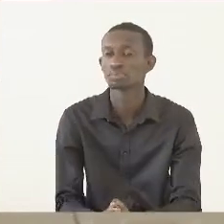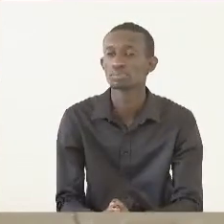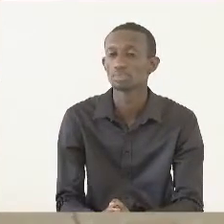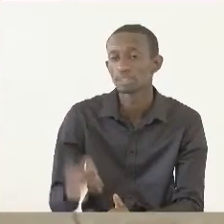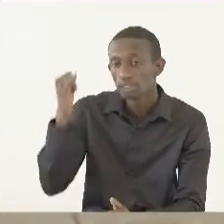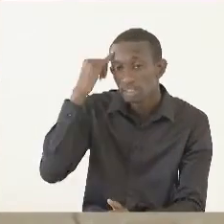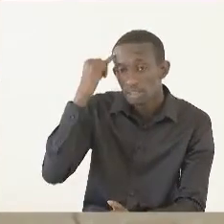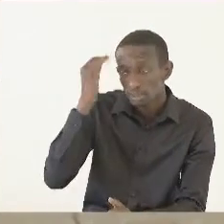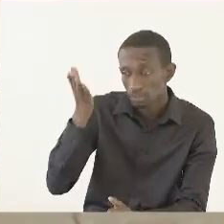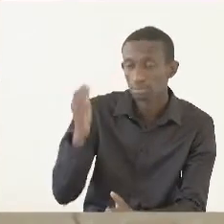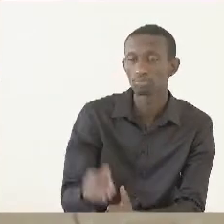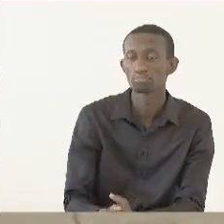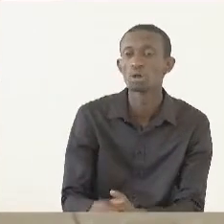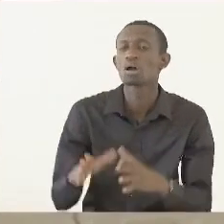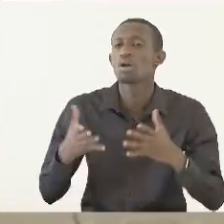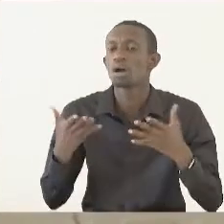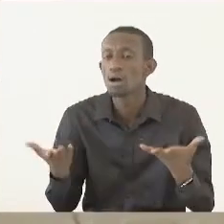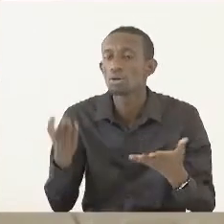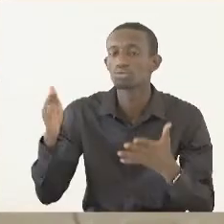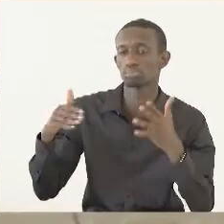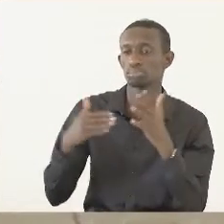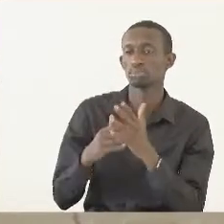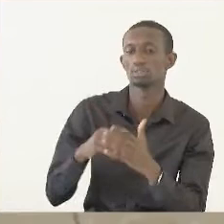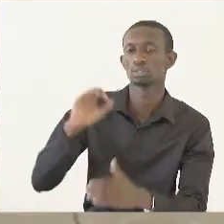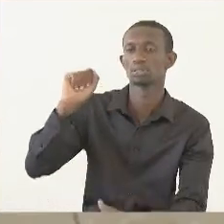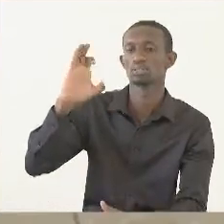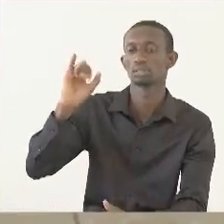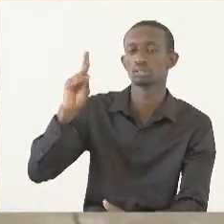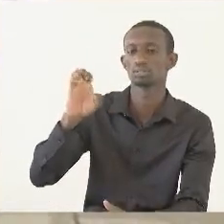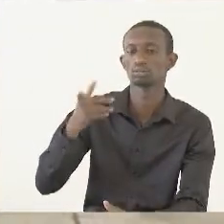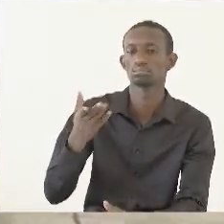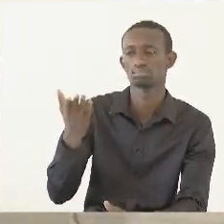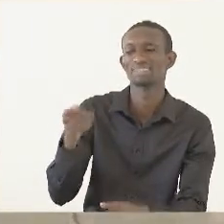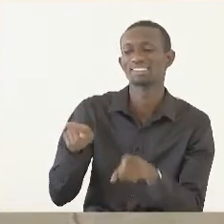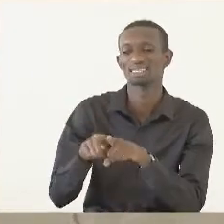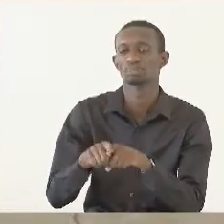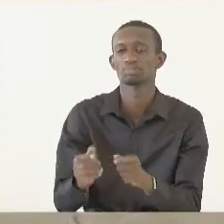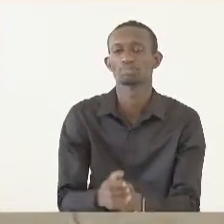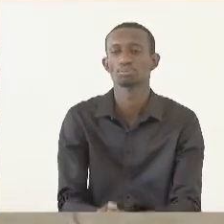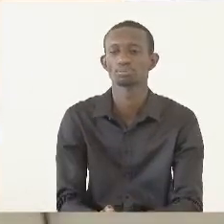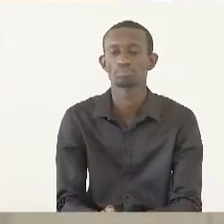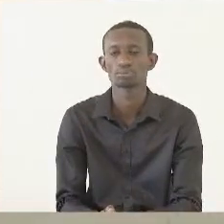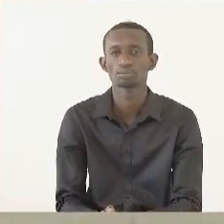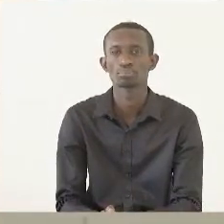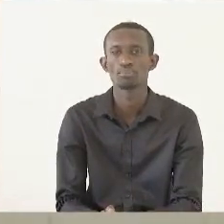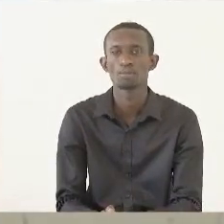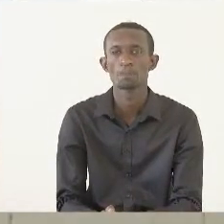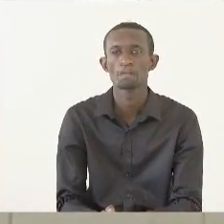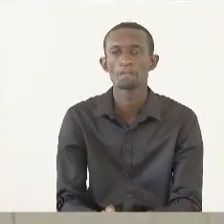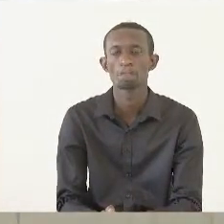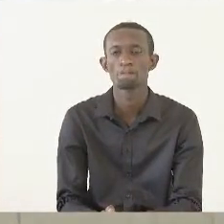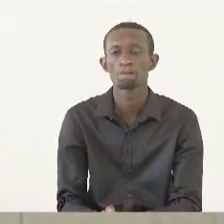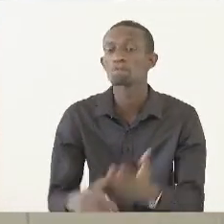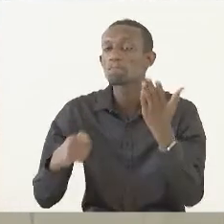idea behind and how they affect the acidity is also the same. So positive, this